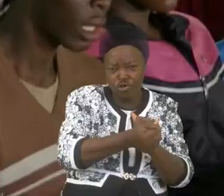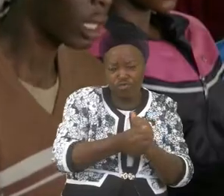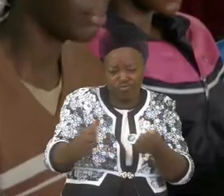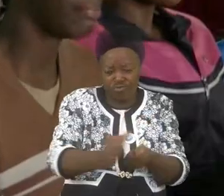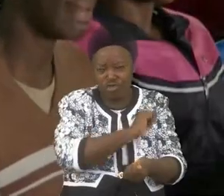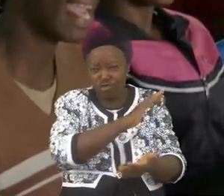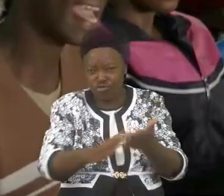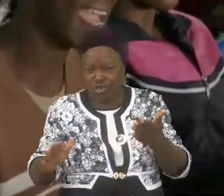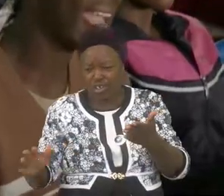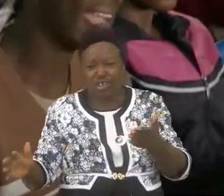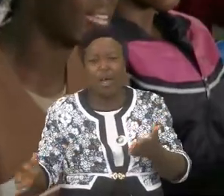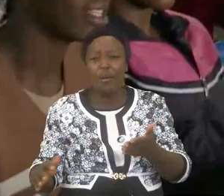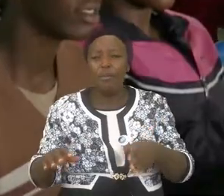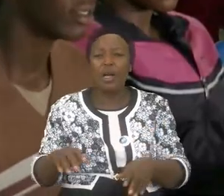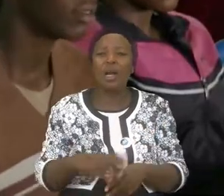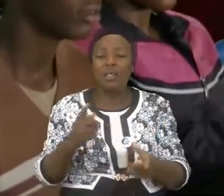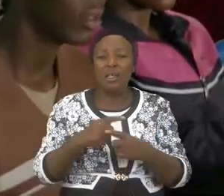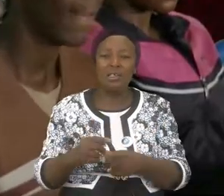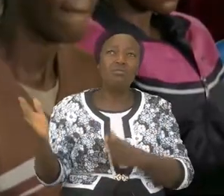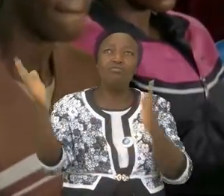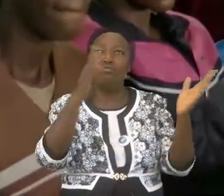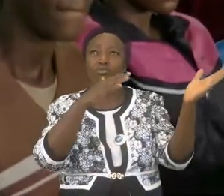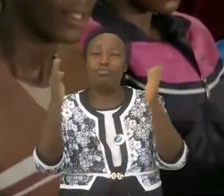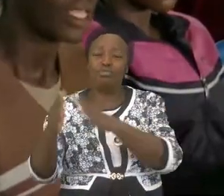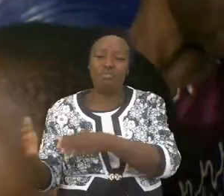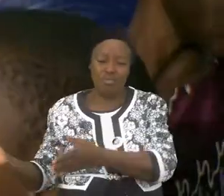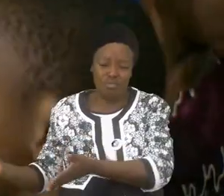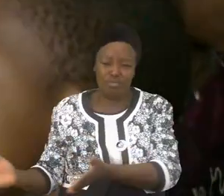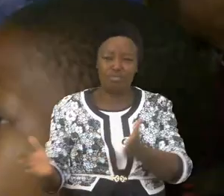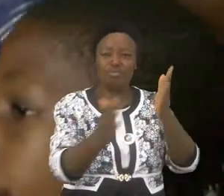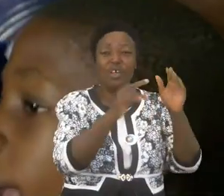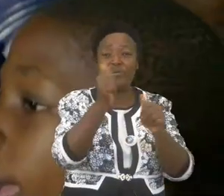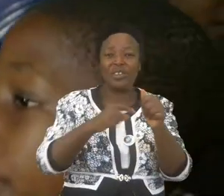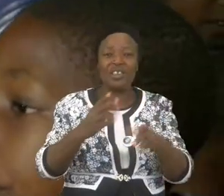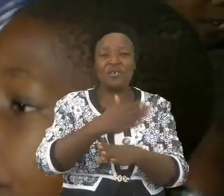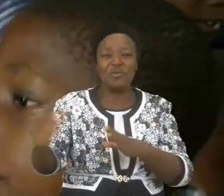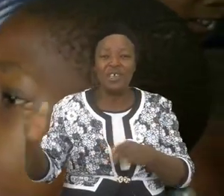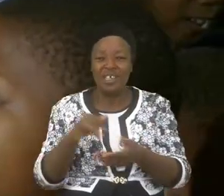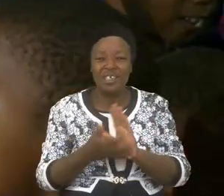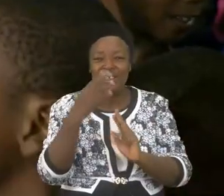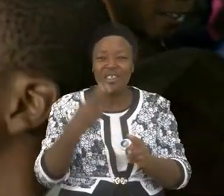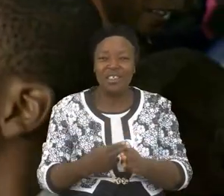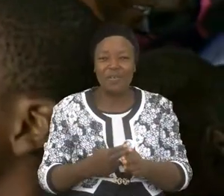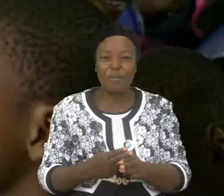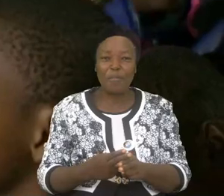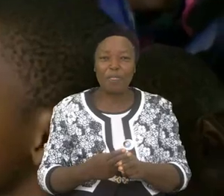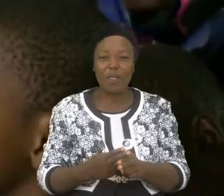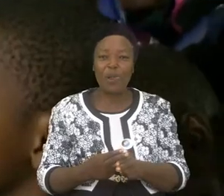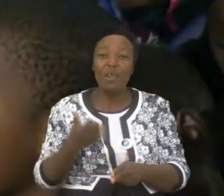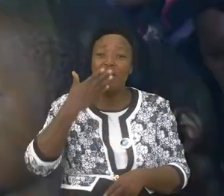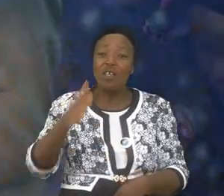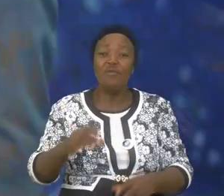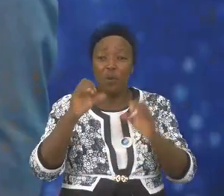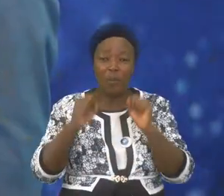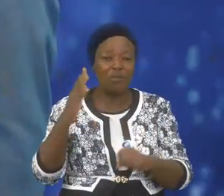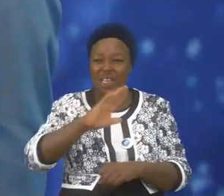away. Evil power will not operate your life again. As you connect with Christ,